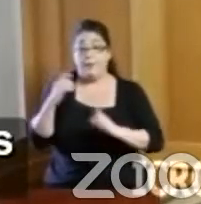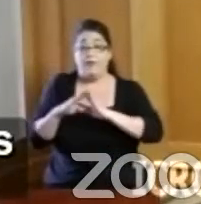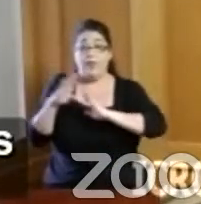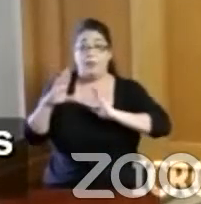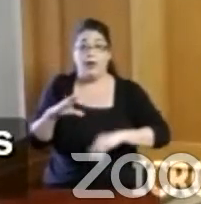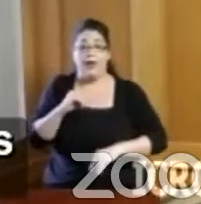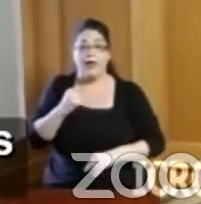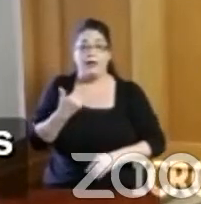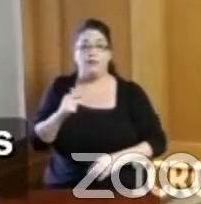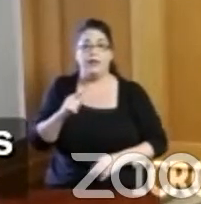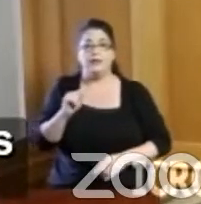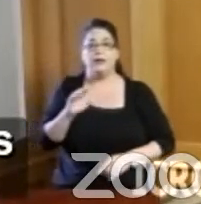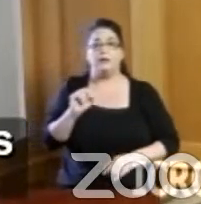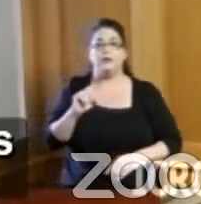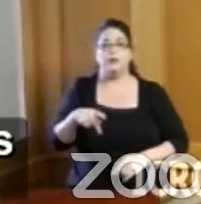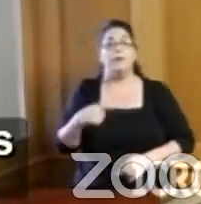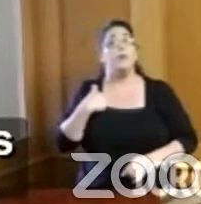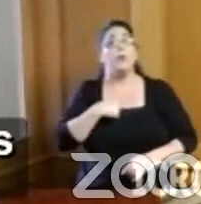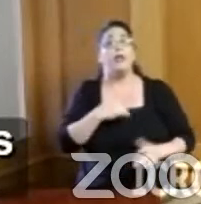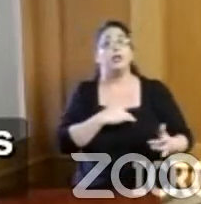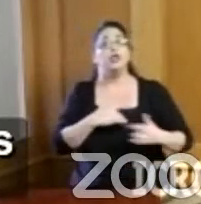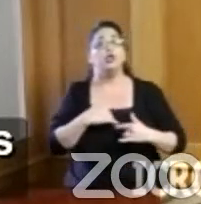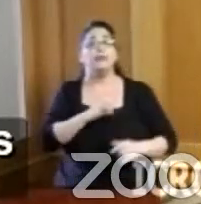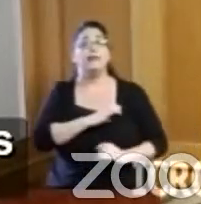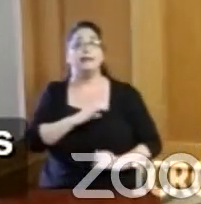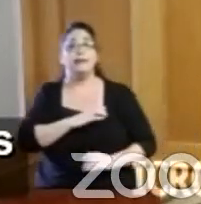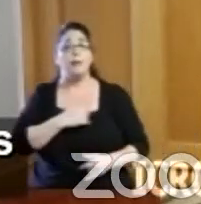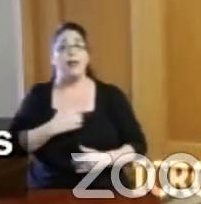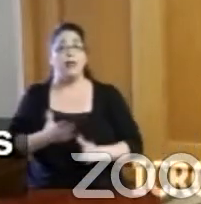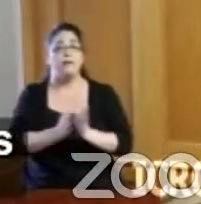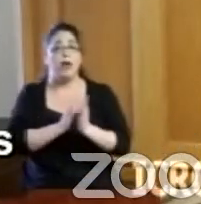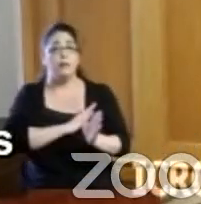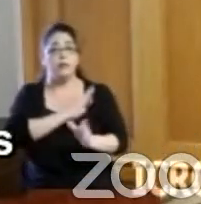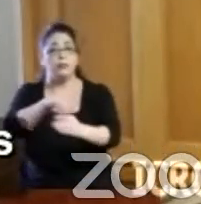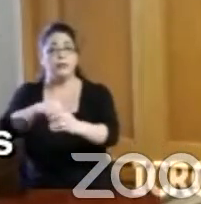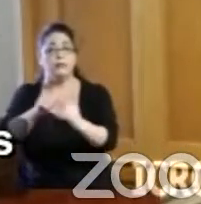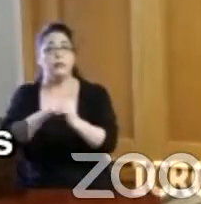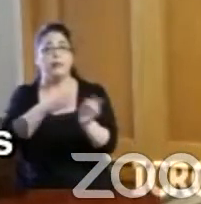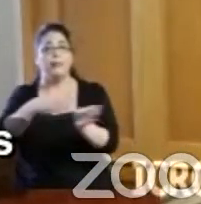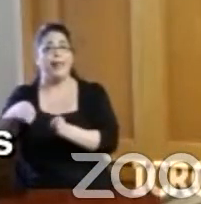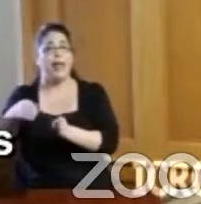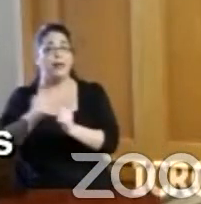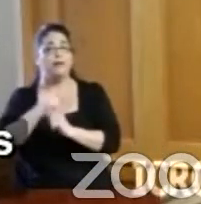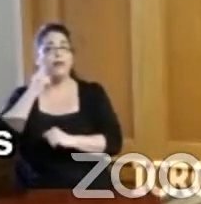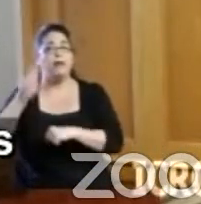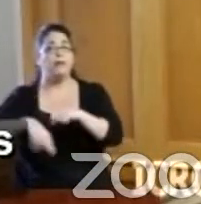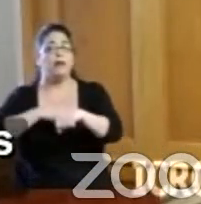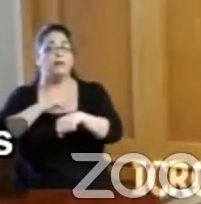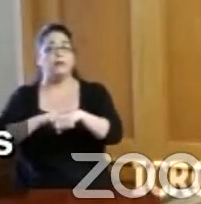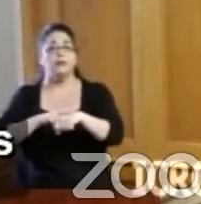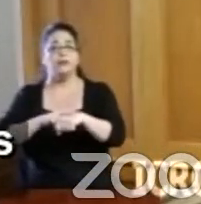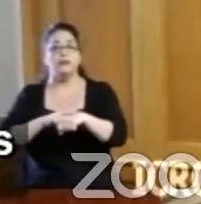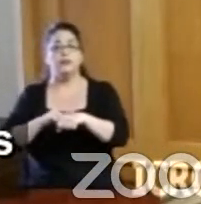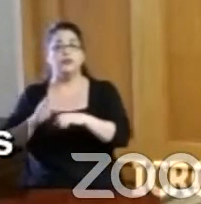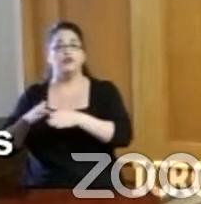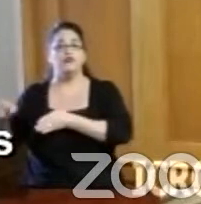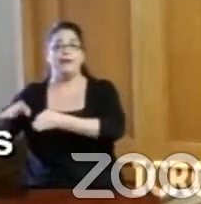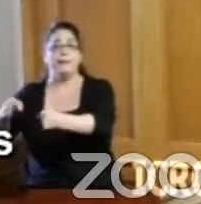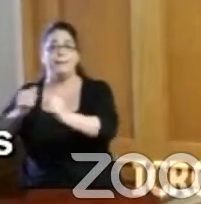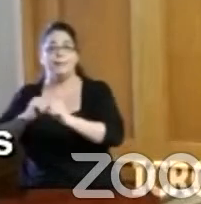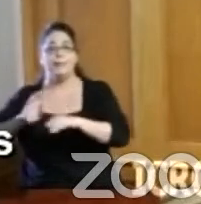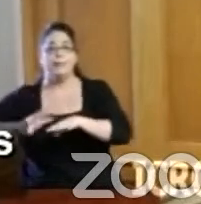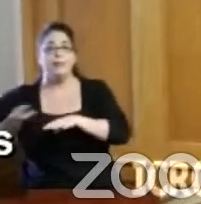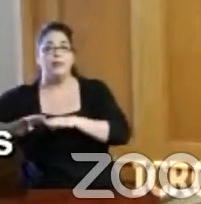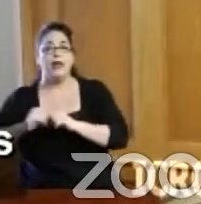In fact, we concerned citizens have been invited by the developer to participate in the planning of the natural stream and